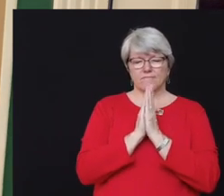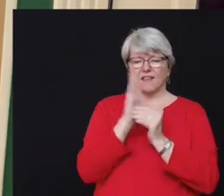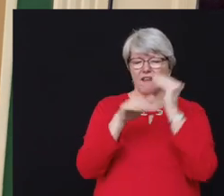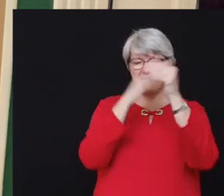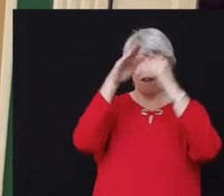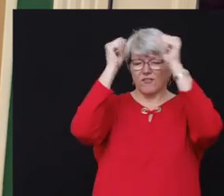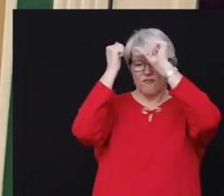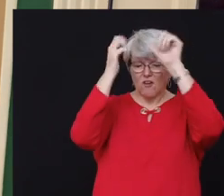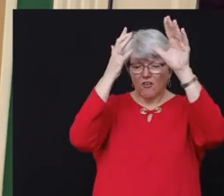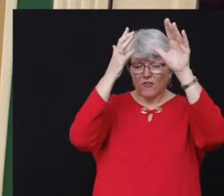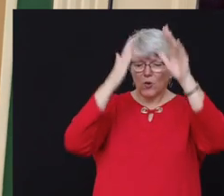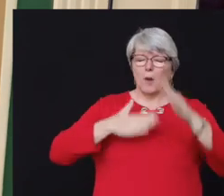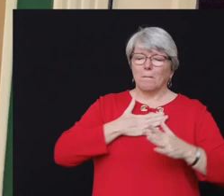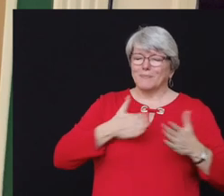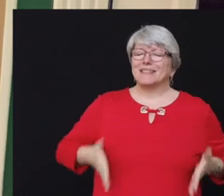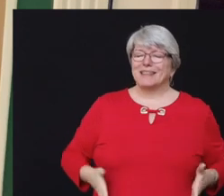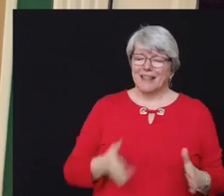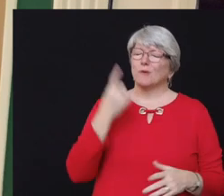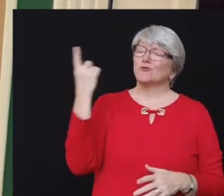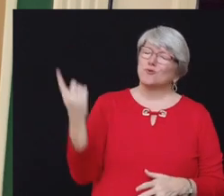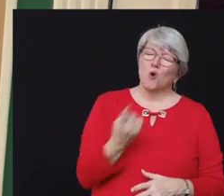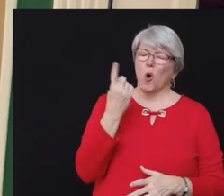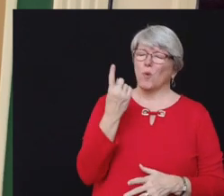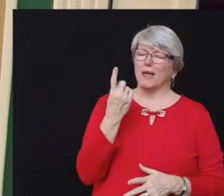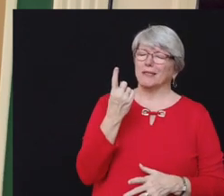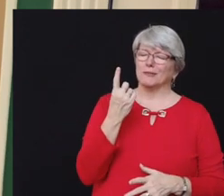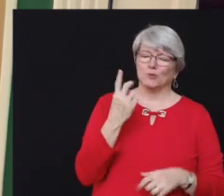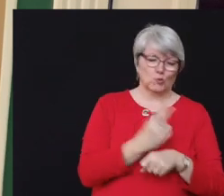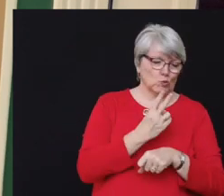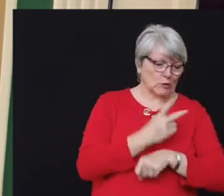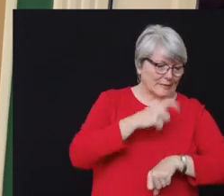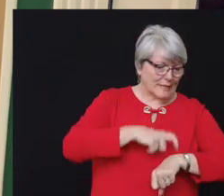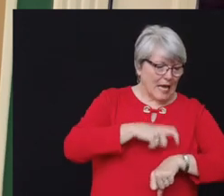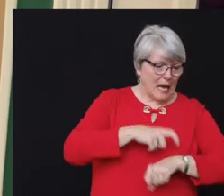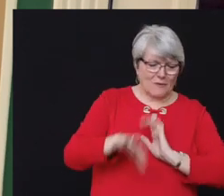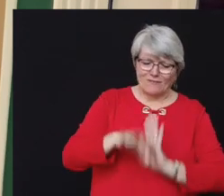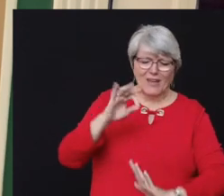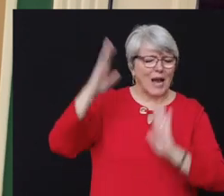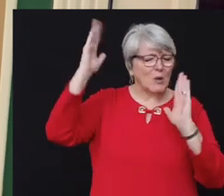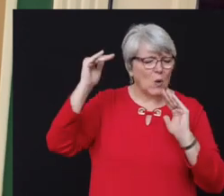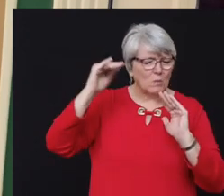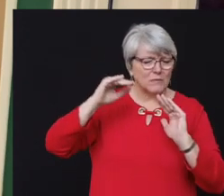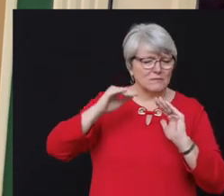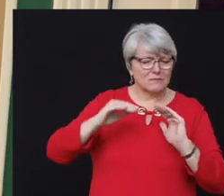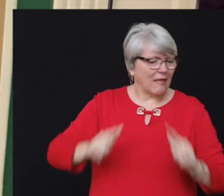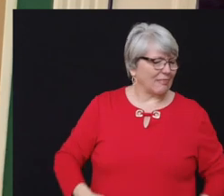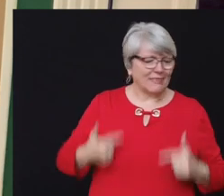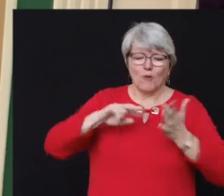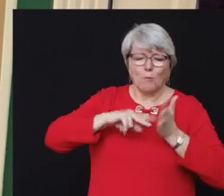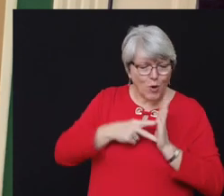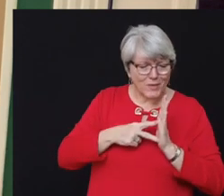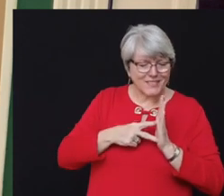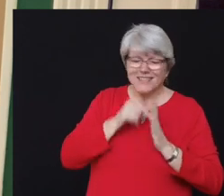Heavenly Father, please allow us to always find time to find hope and live with purpose. Help